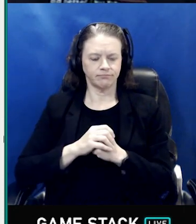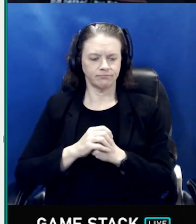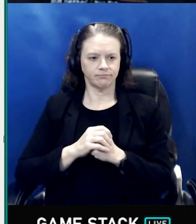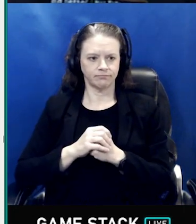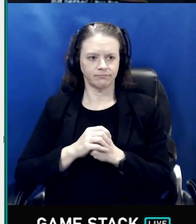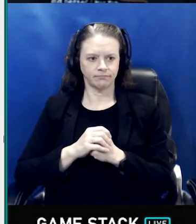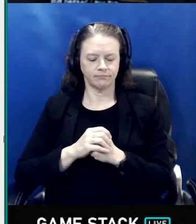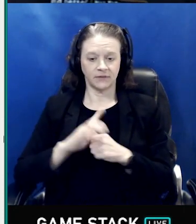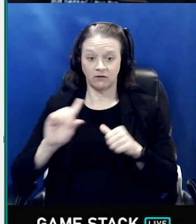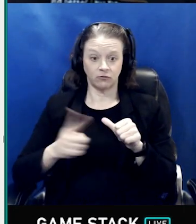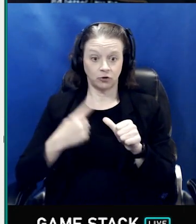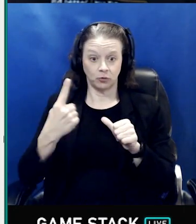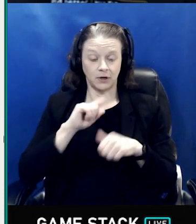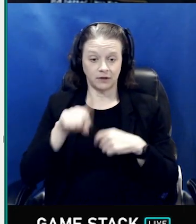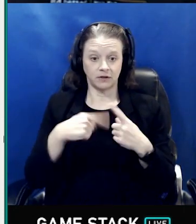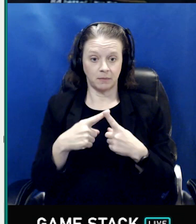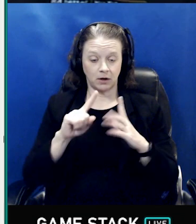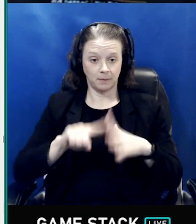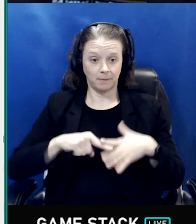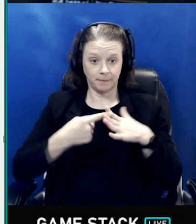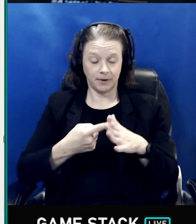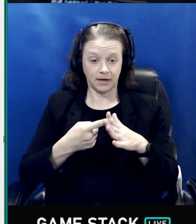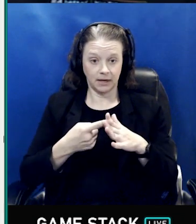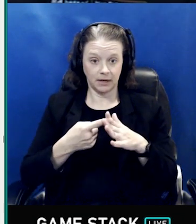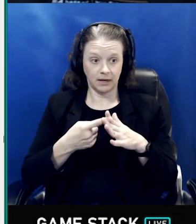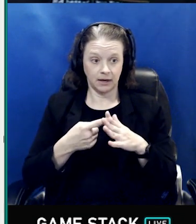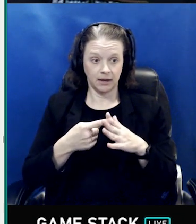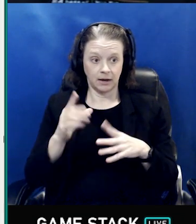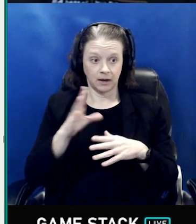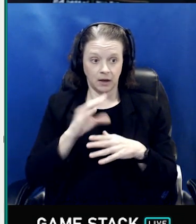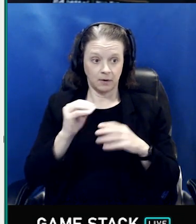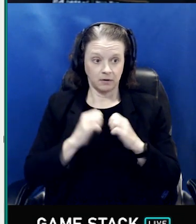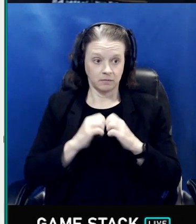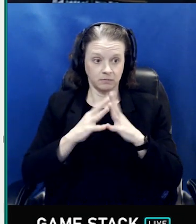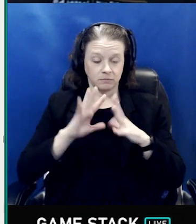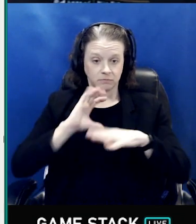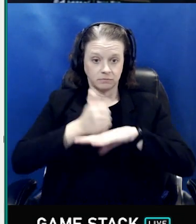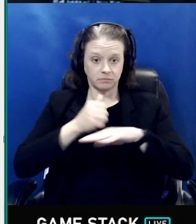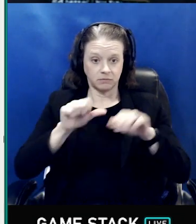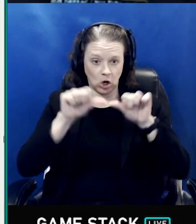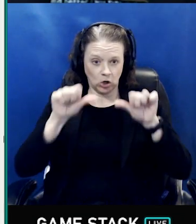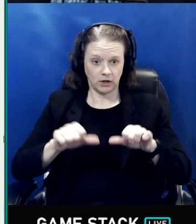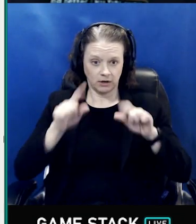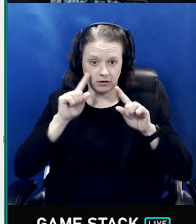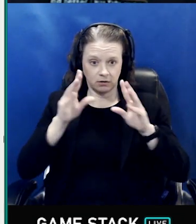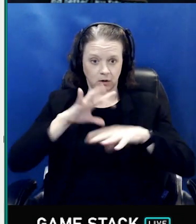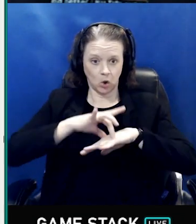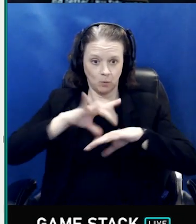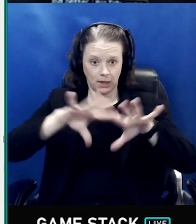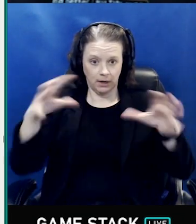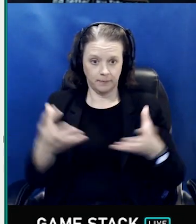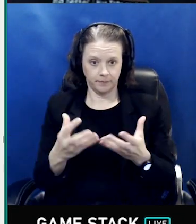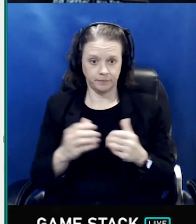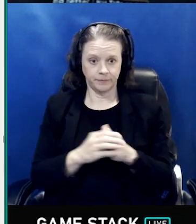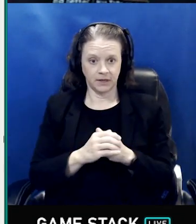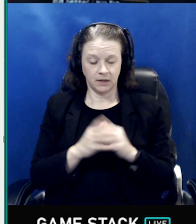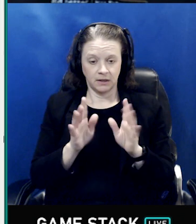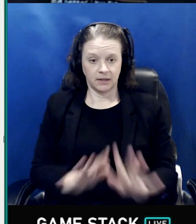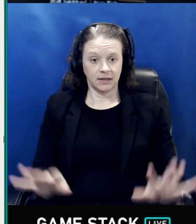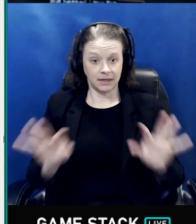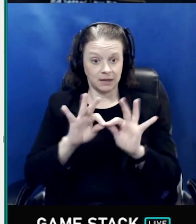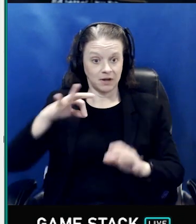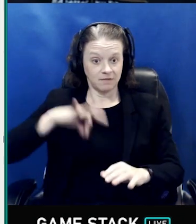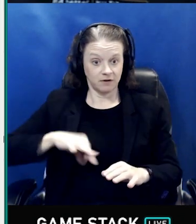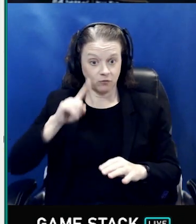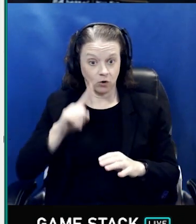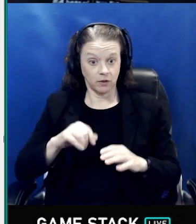First one is about big gaming companies with famous MMORPG game globally. Key benefit of a customer was